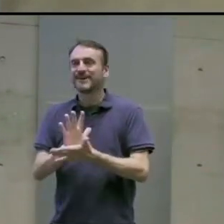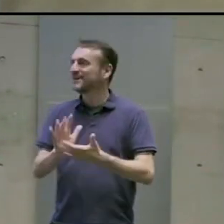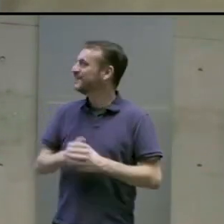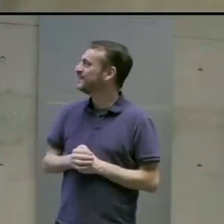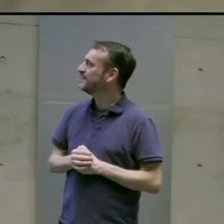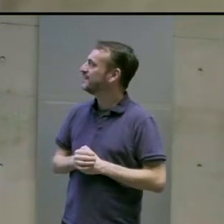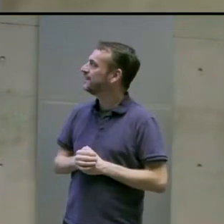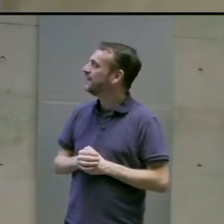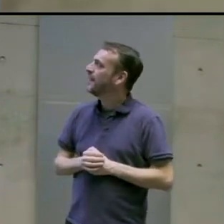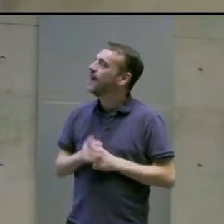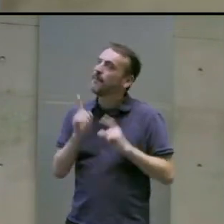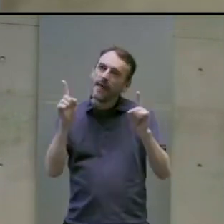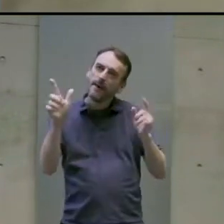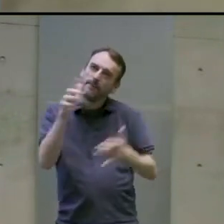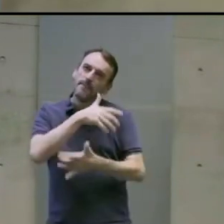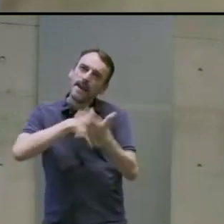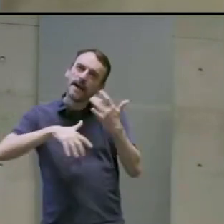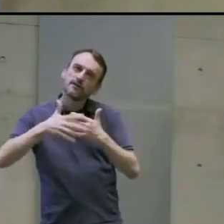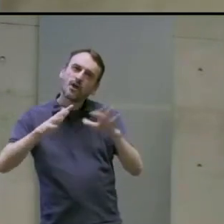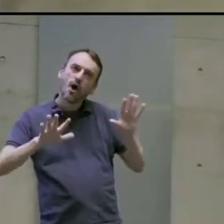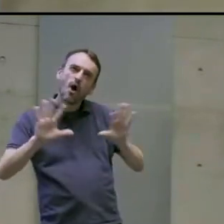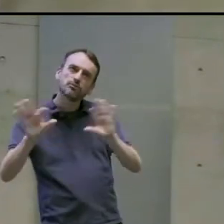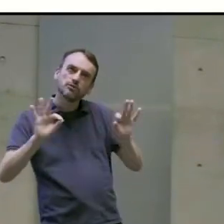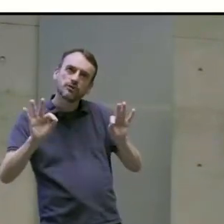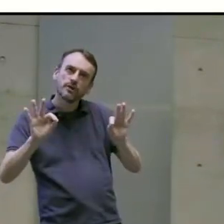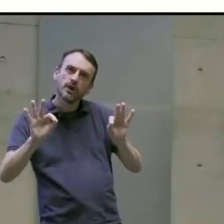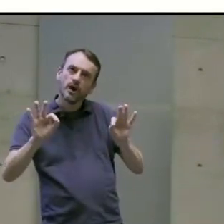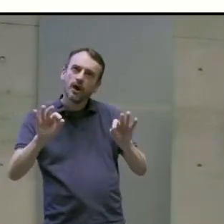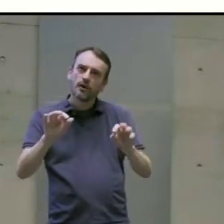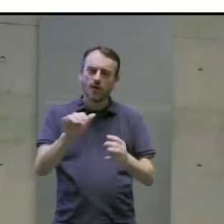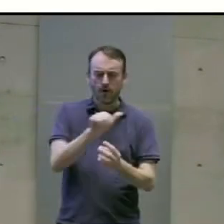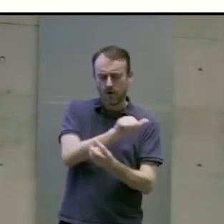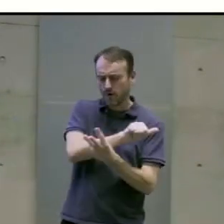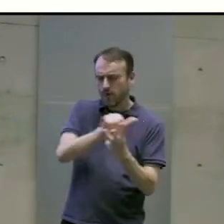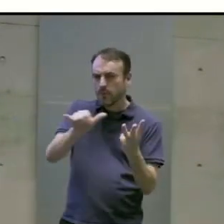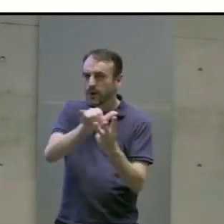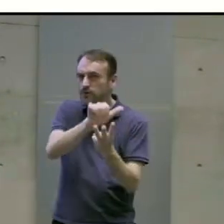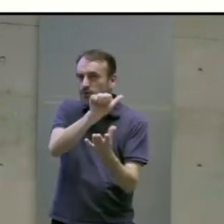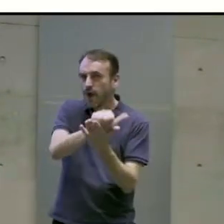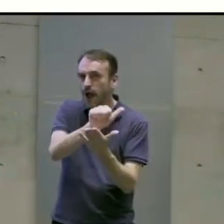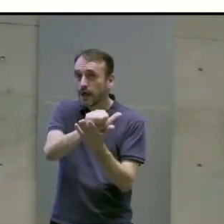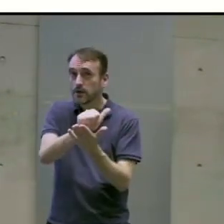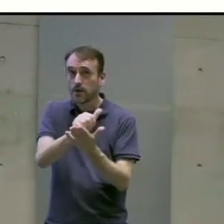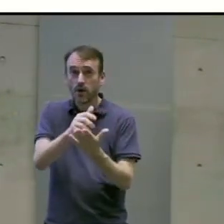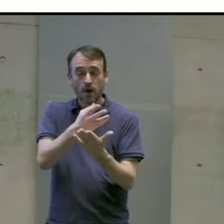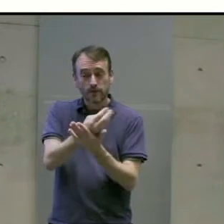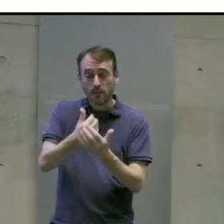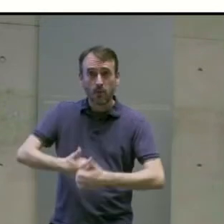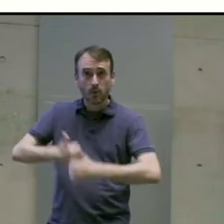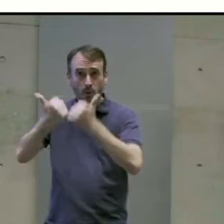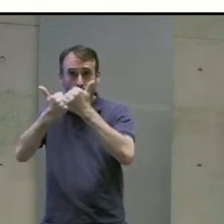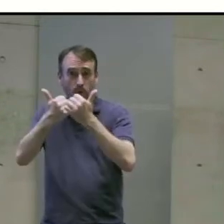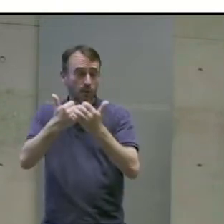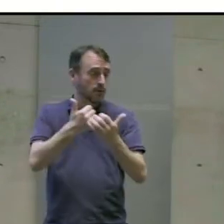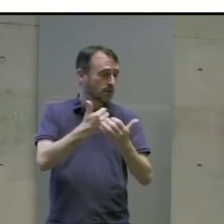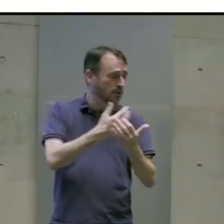The mixed option is where you're looking for the correct one. So you have some bad options, some good ones, usually one correct